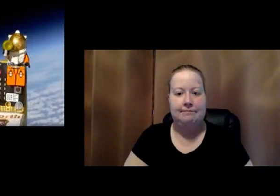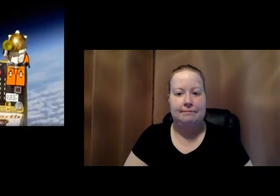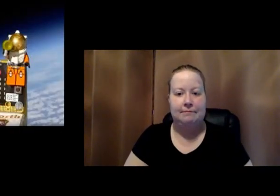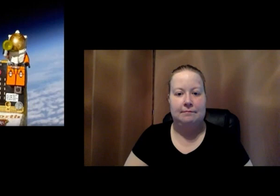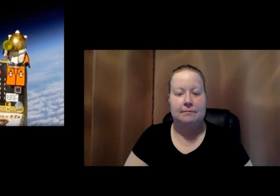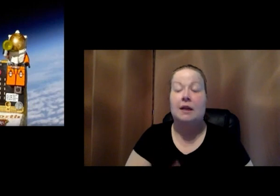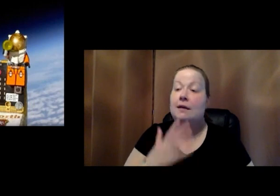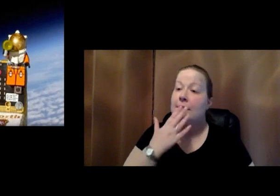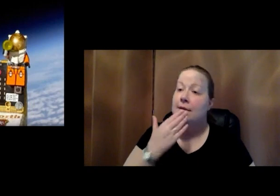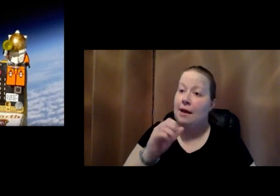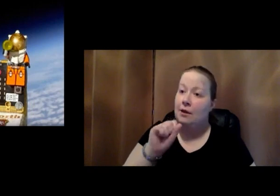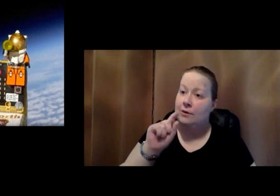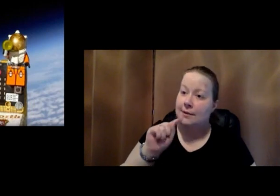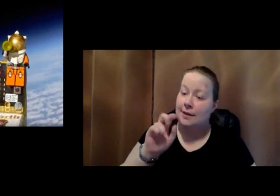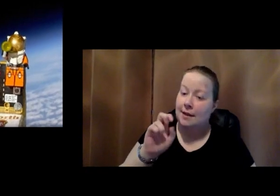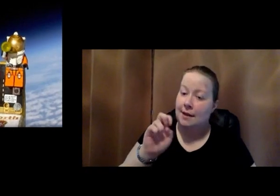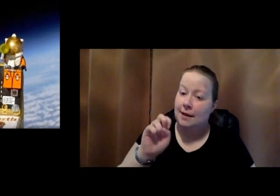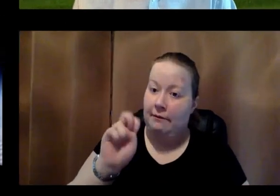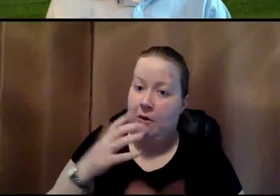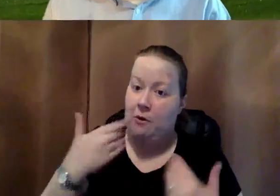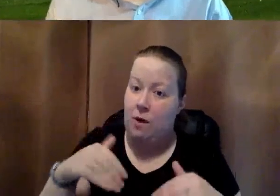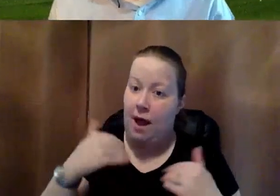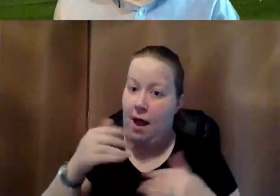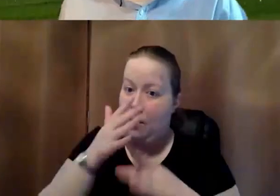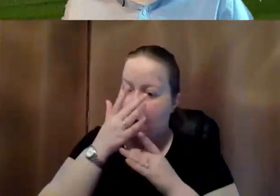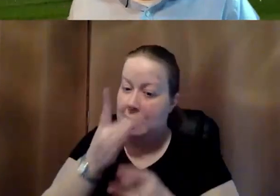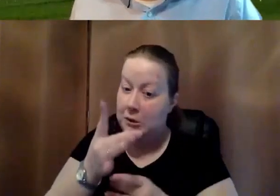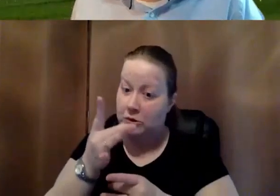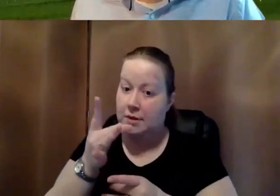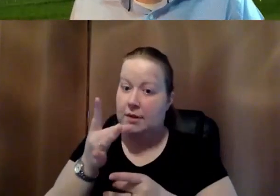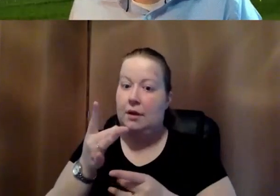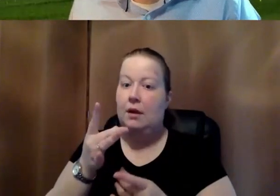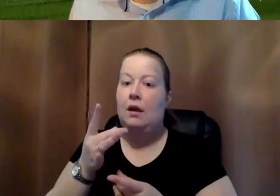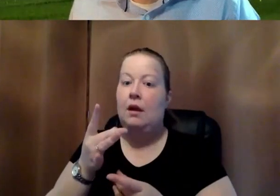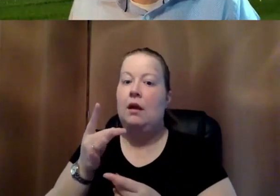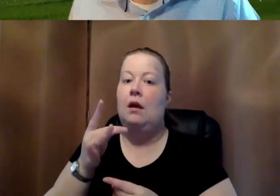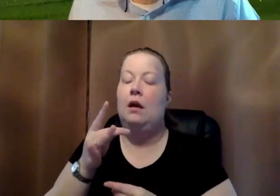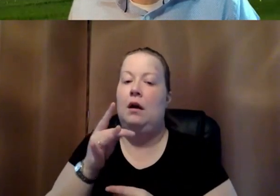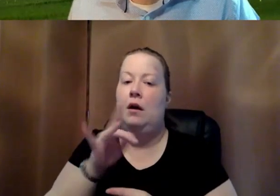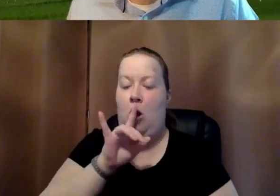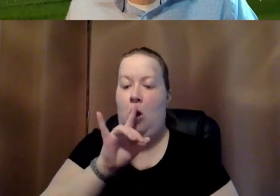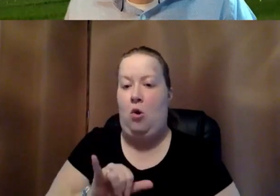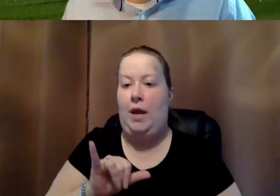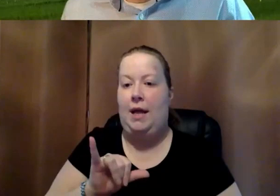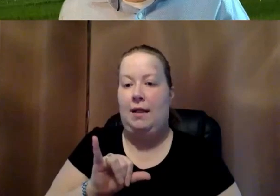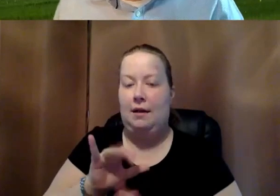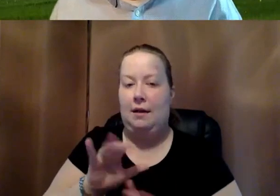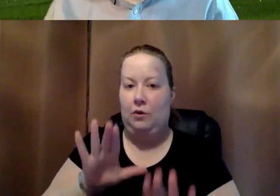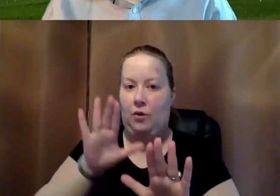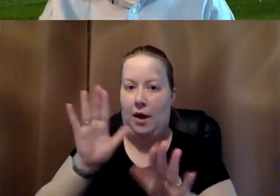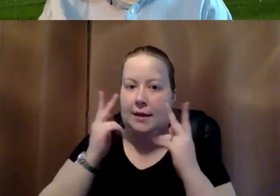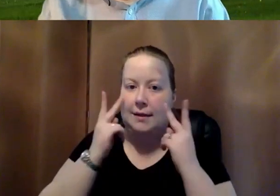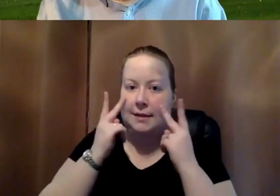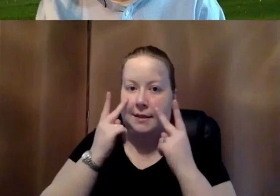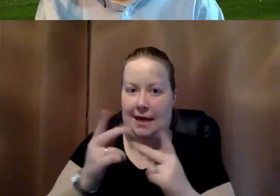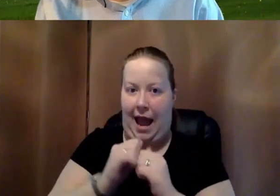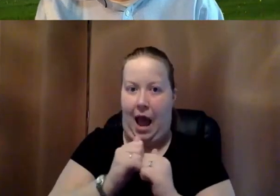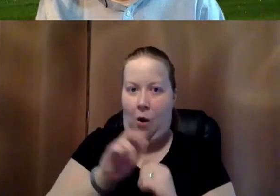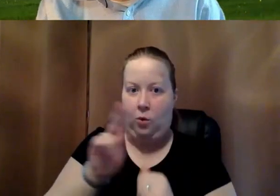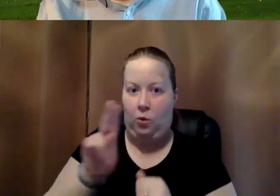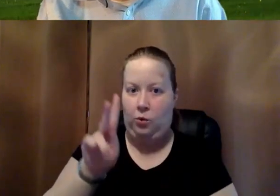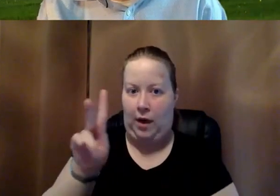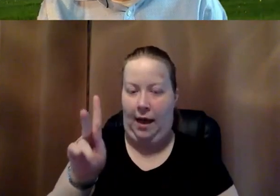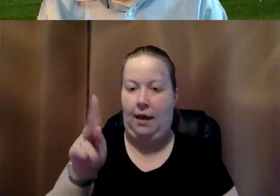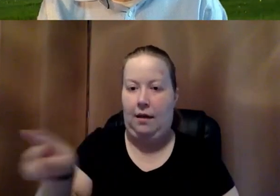Thank you, Steve. Super interesting stuff. It's really great to see how the UK has really